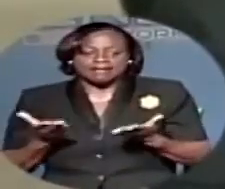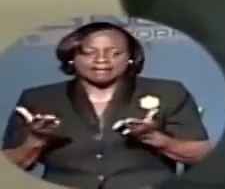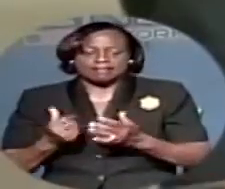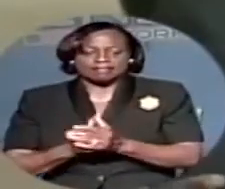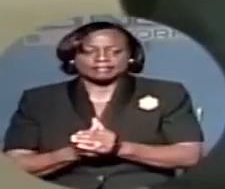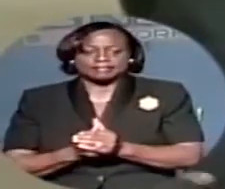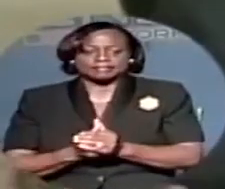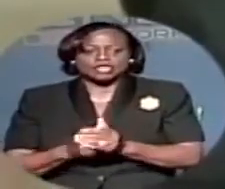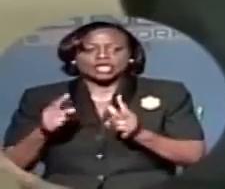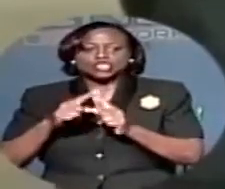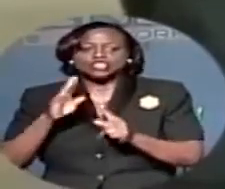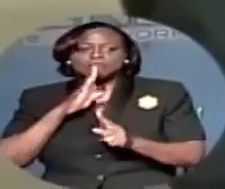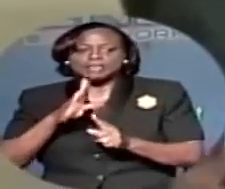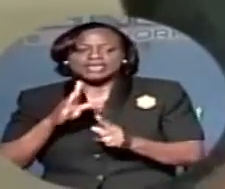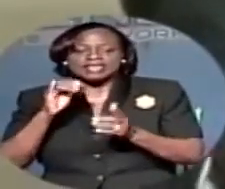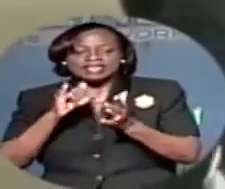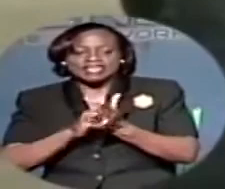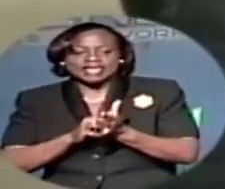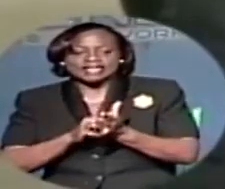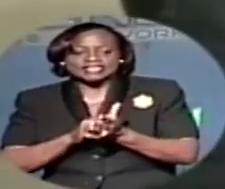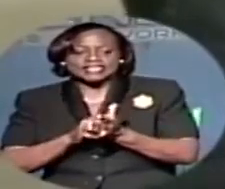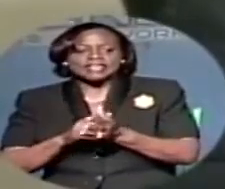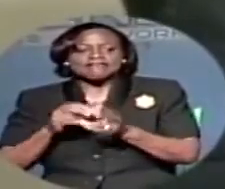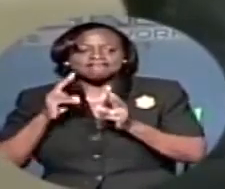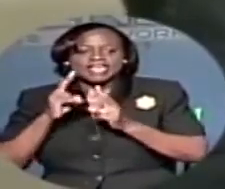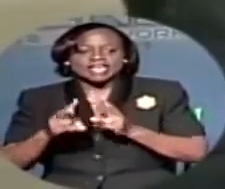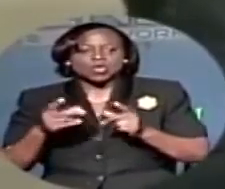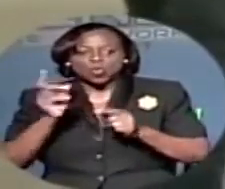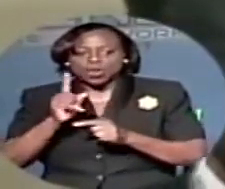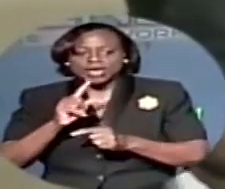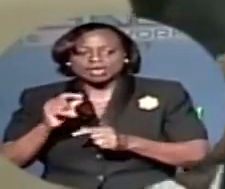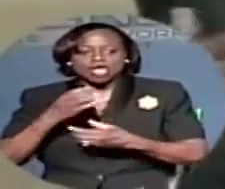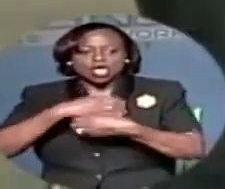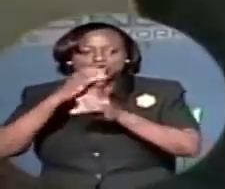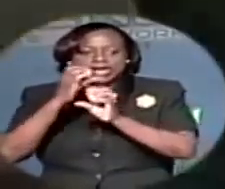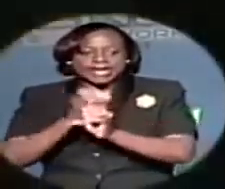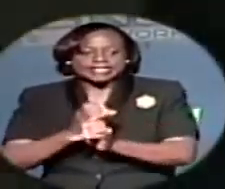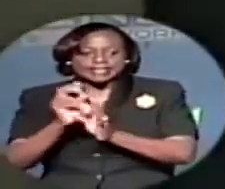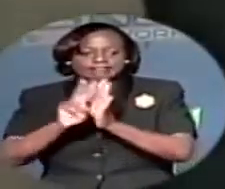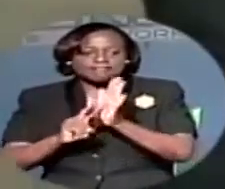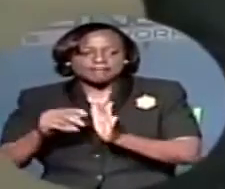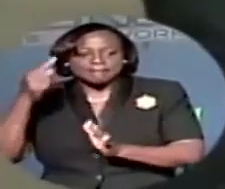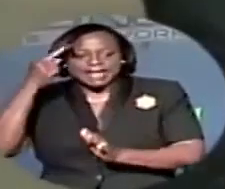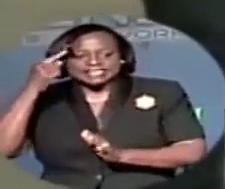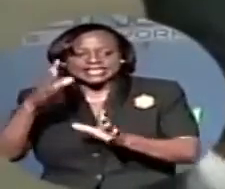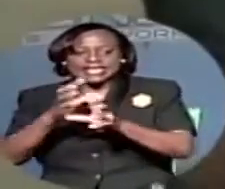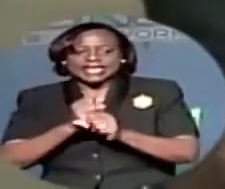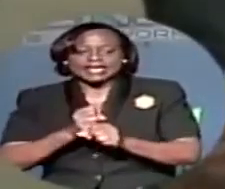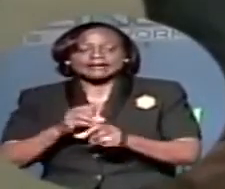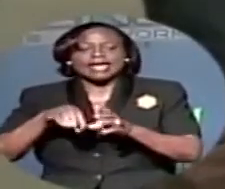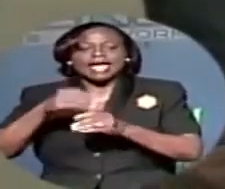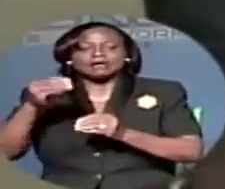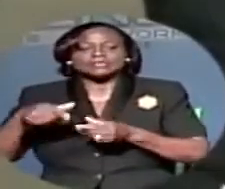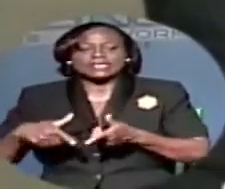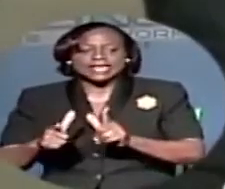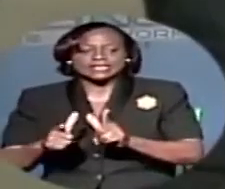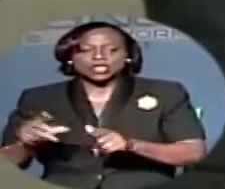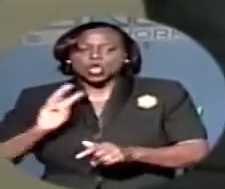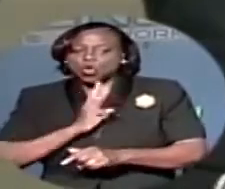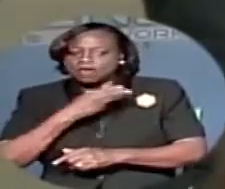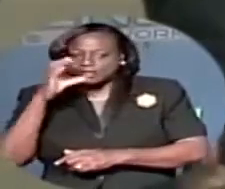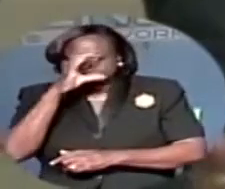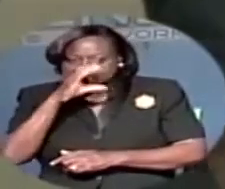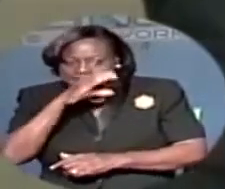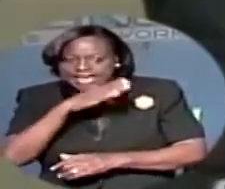to be that vehicle where creative minds can get an outlet. We have been seeking, and